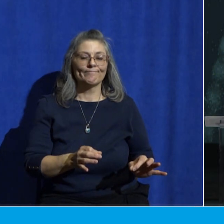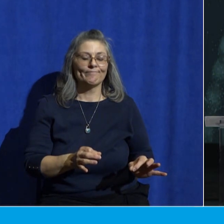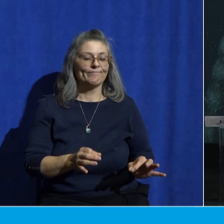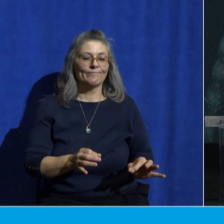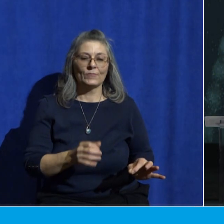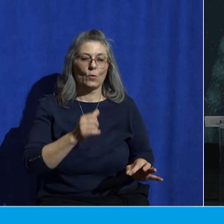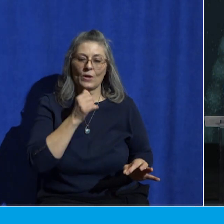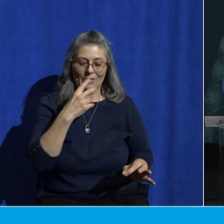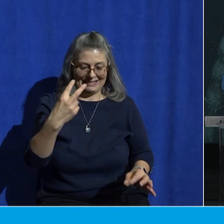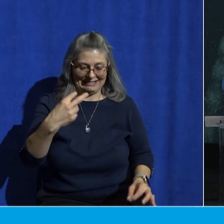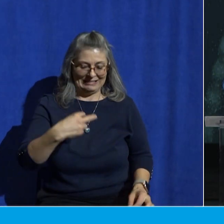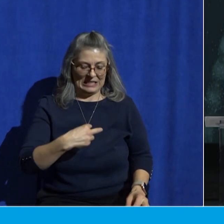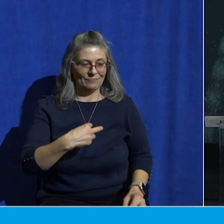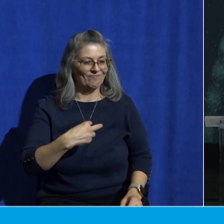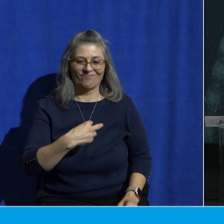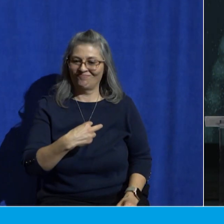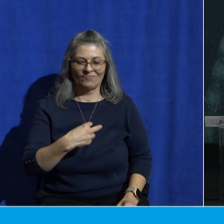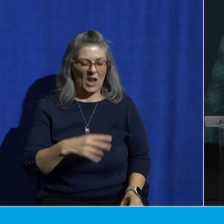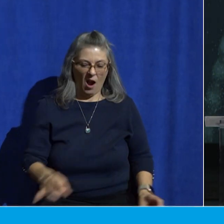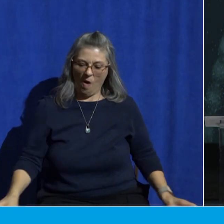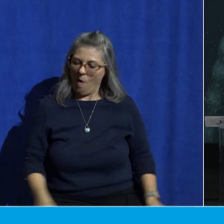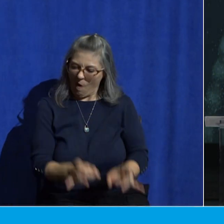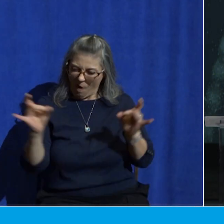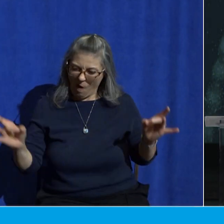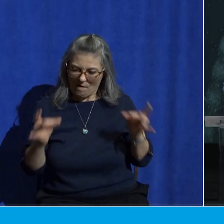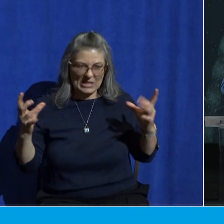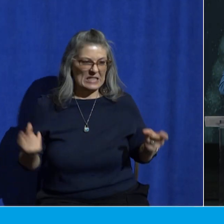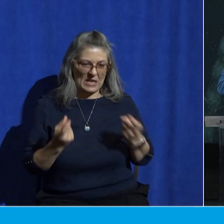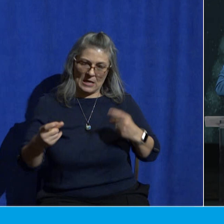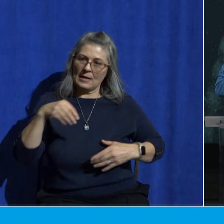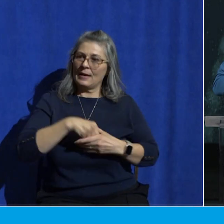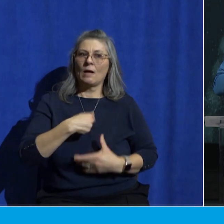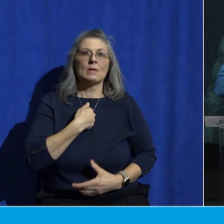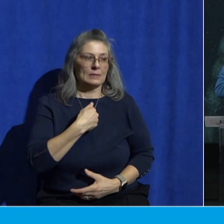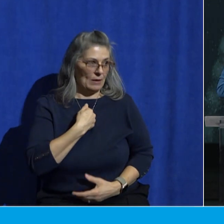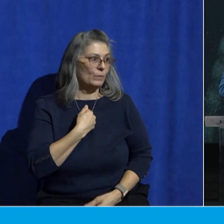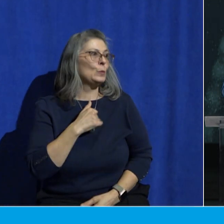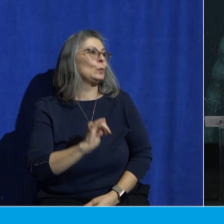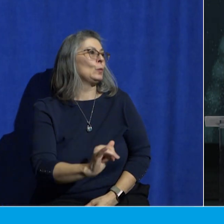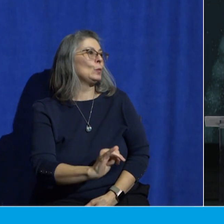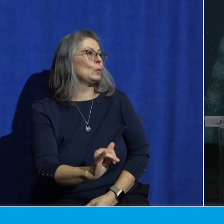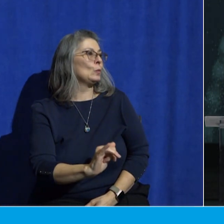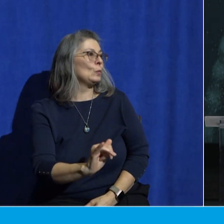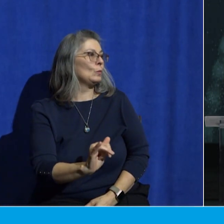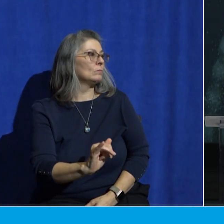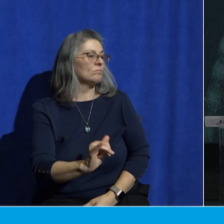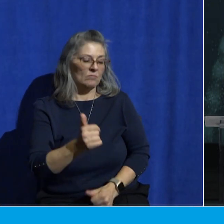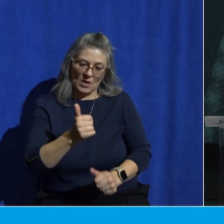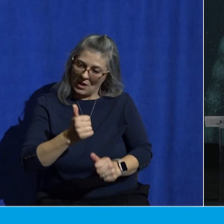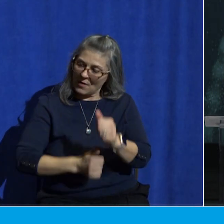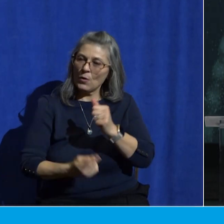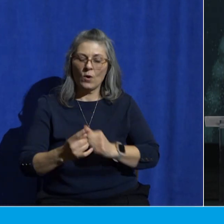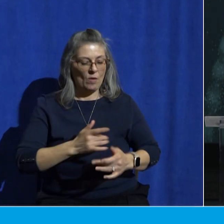lose sight of the depth of depravity in each of our